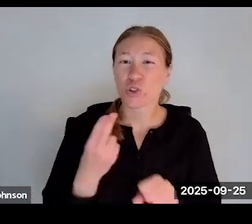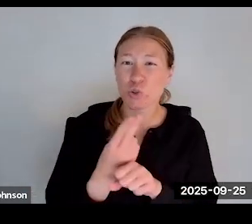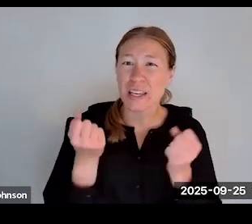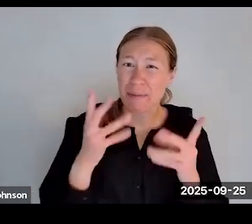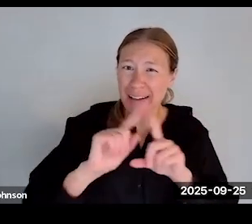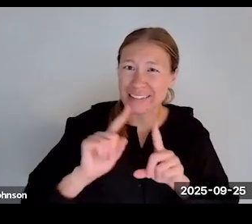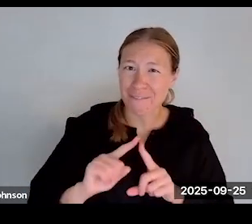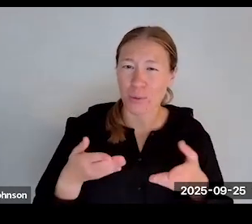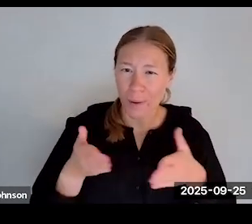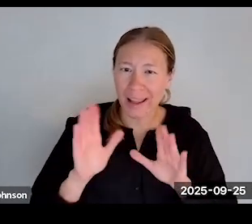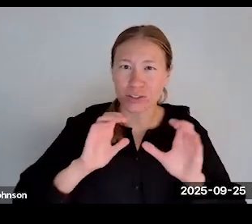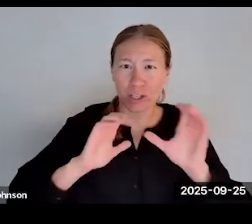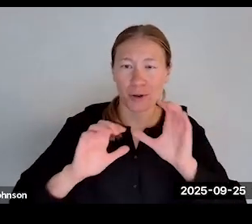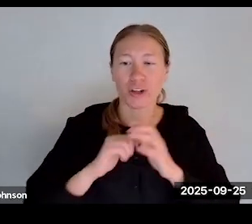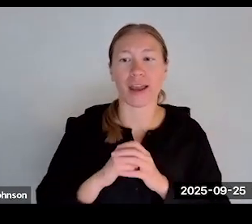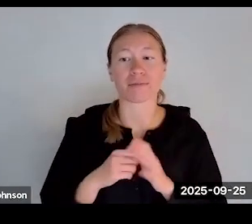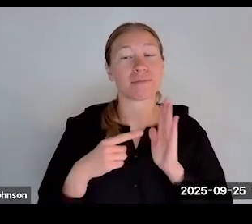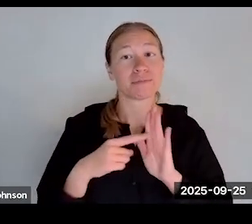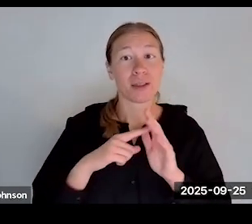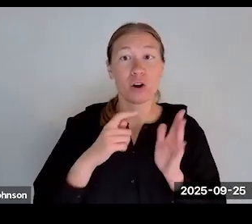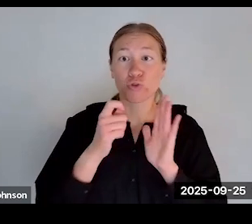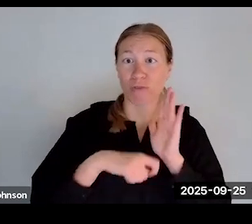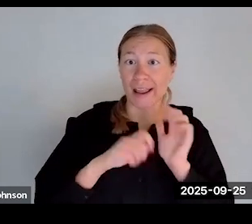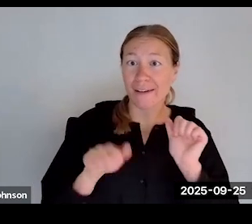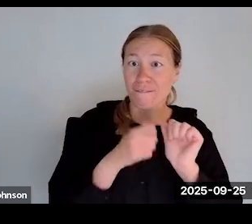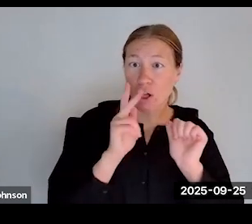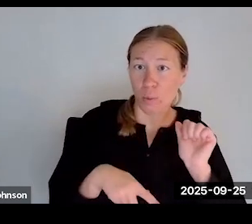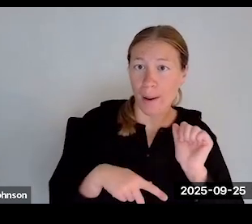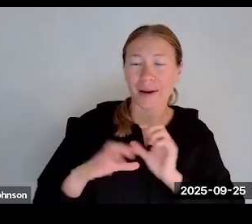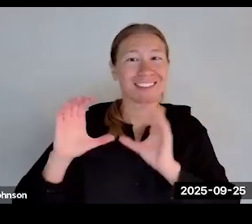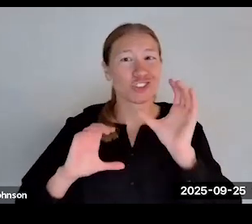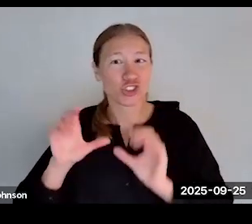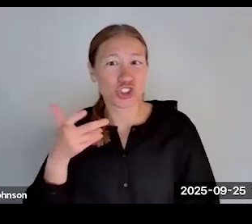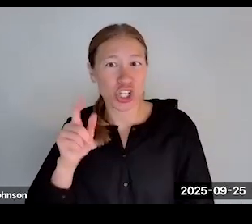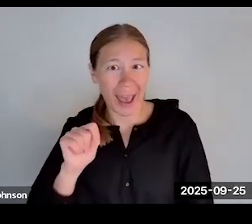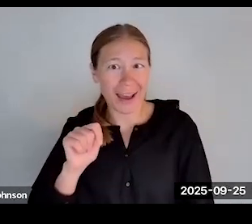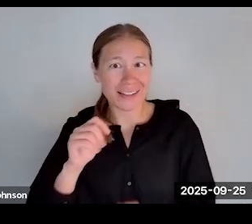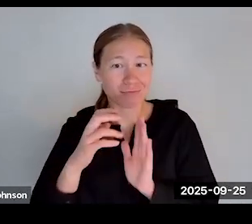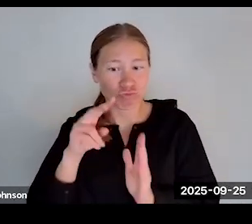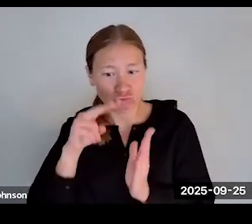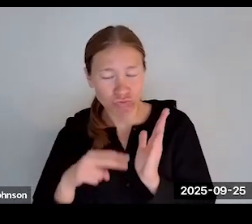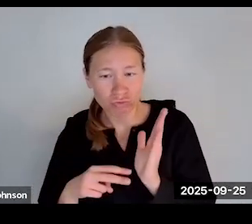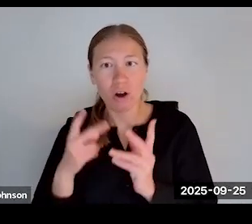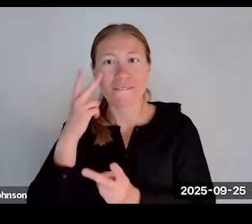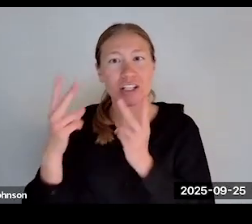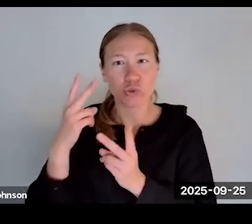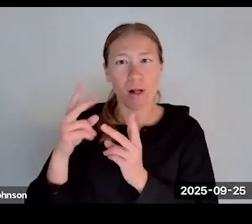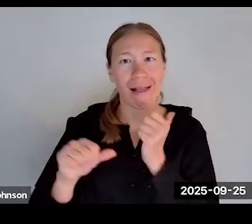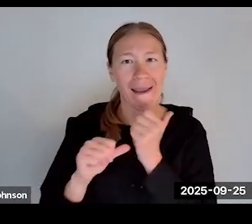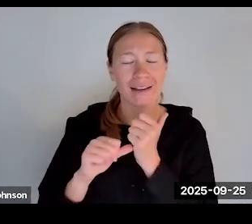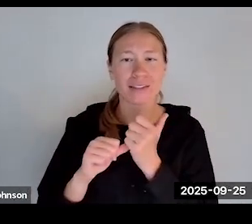modes of communication, such as follow ups in writing, chat, or visual aids, ensures that information is